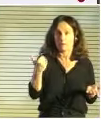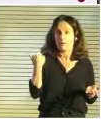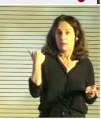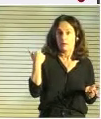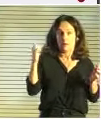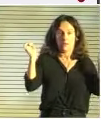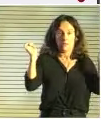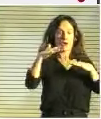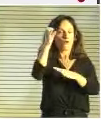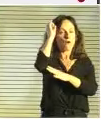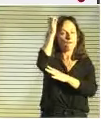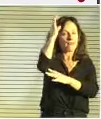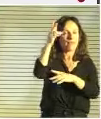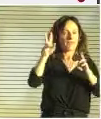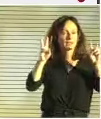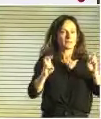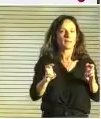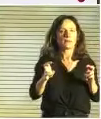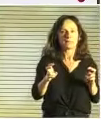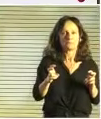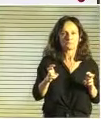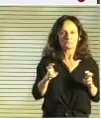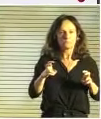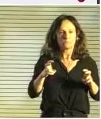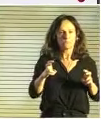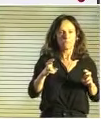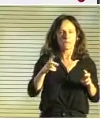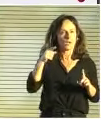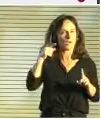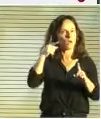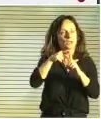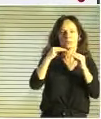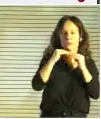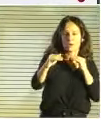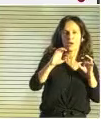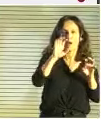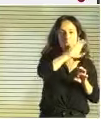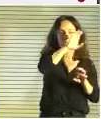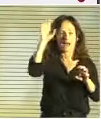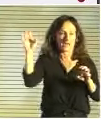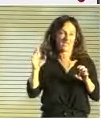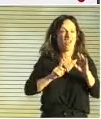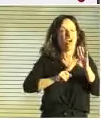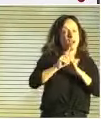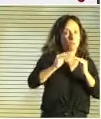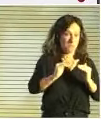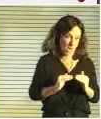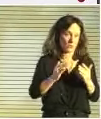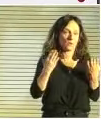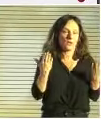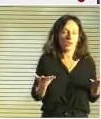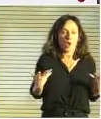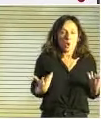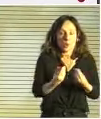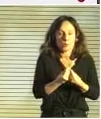a development fund for sustainable business for the least development countries together with UNWTO. So I think there is a